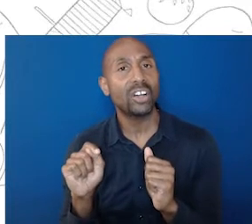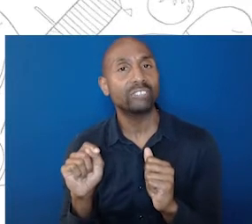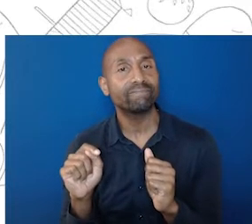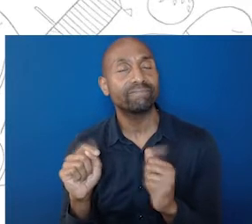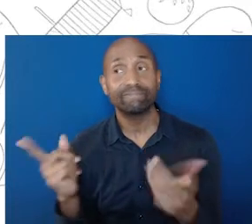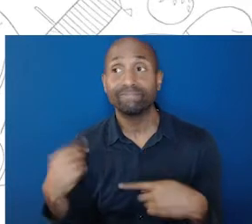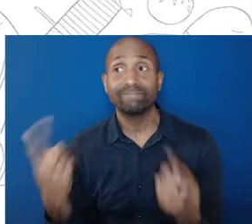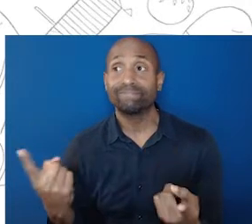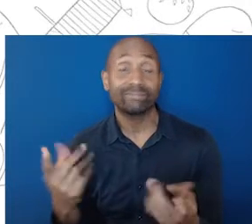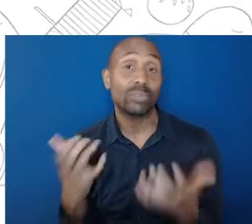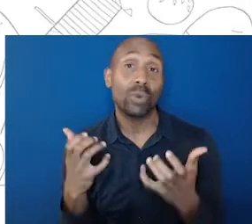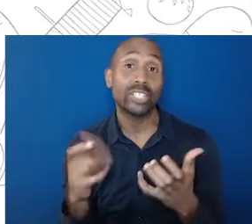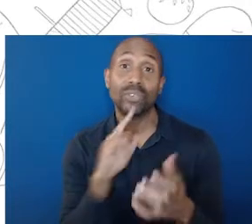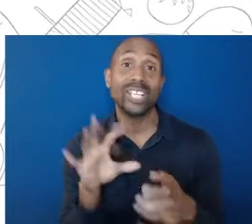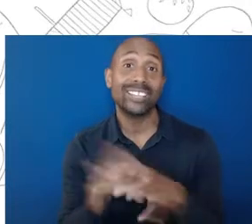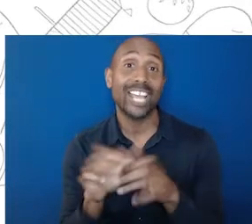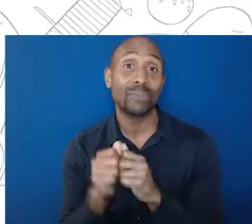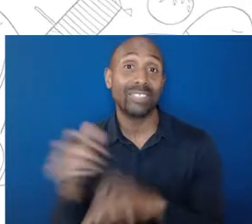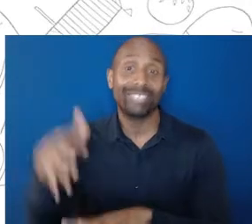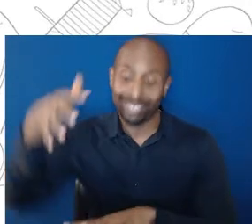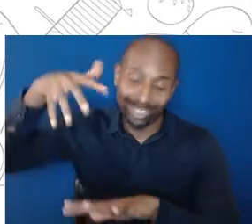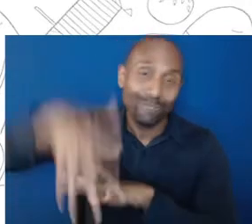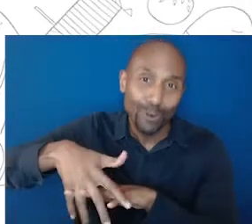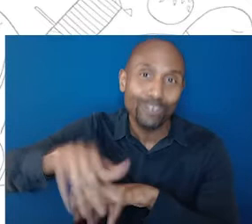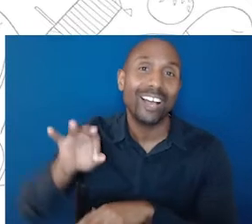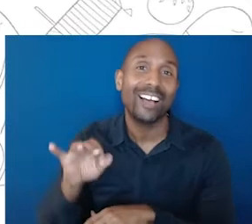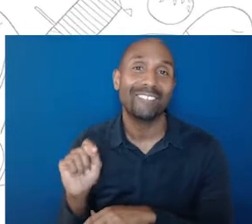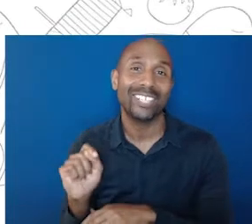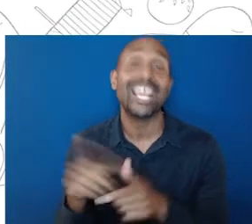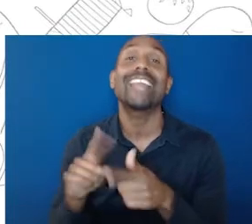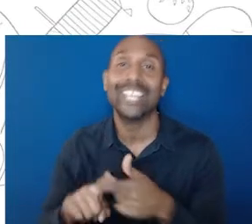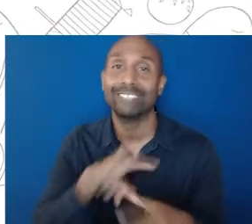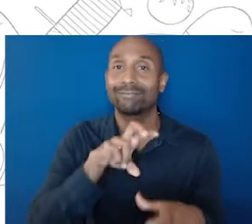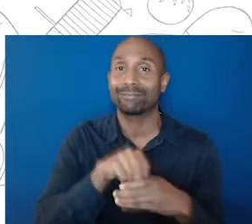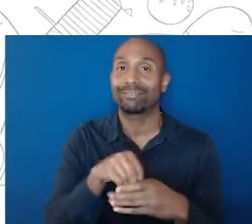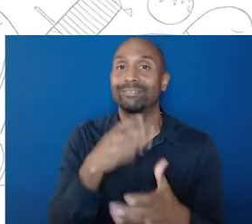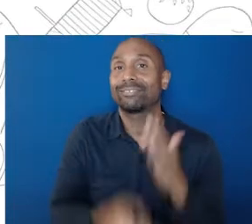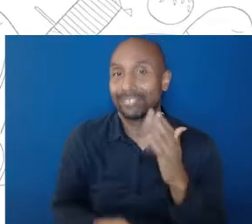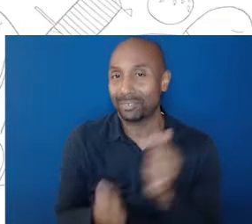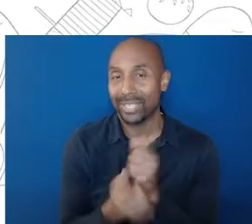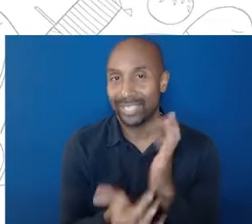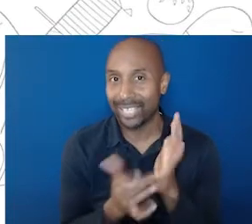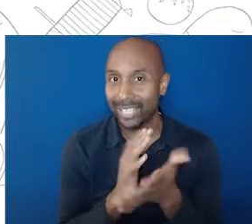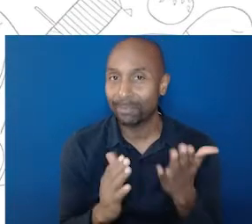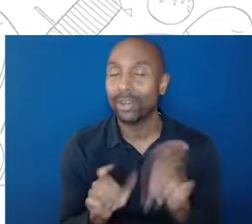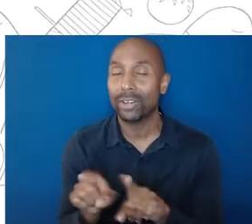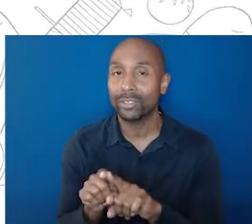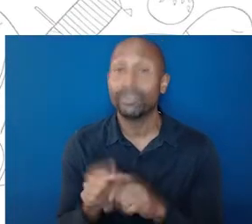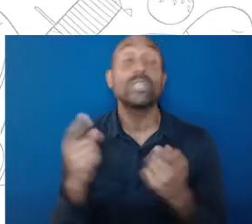root and then to dive into the technicalities. And so when I discovered We Wield the Hammer, it was just kind